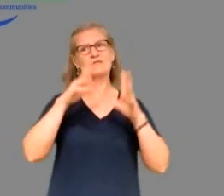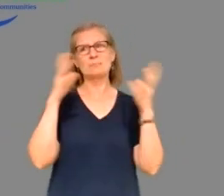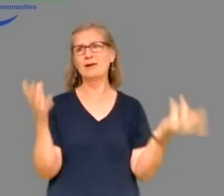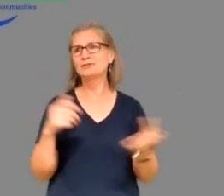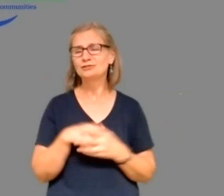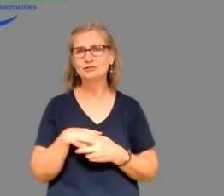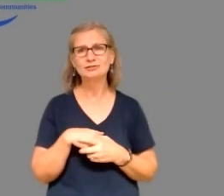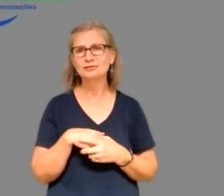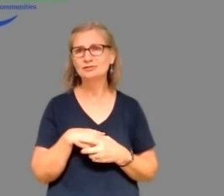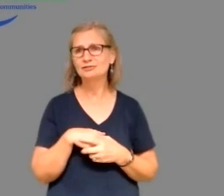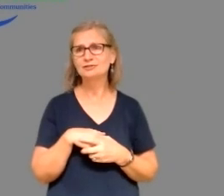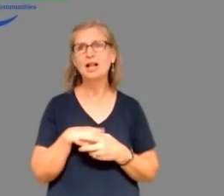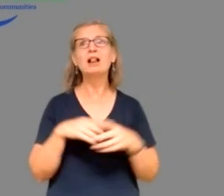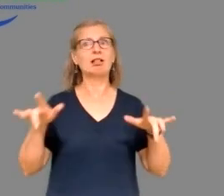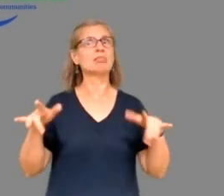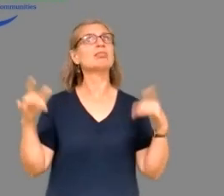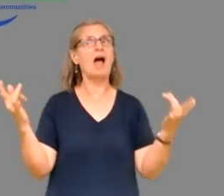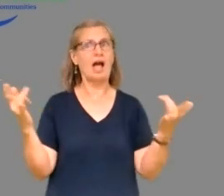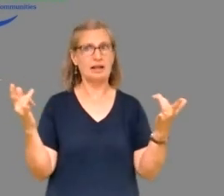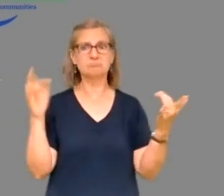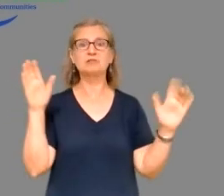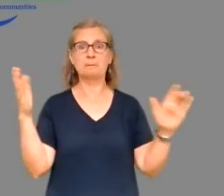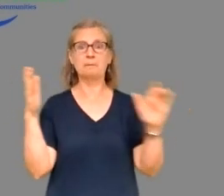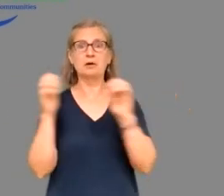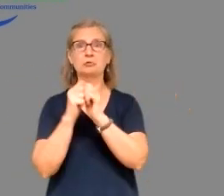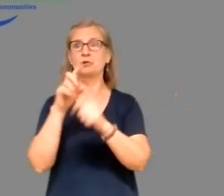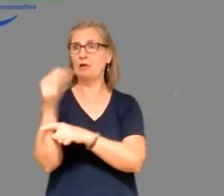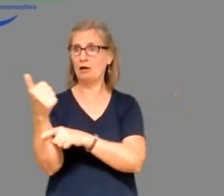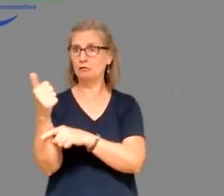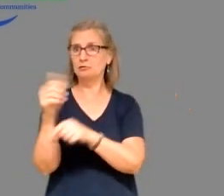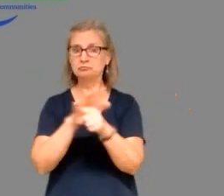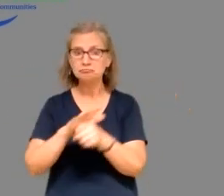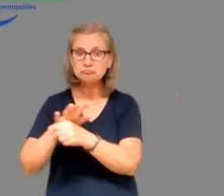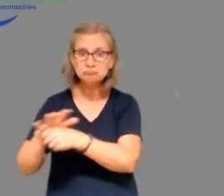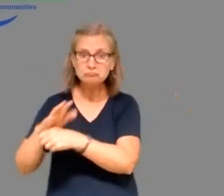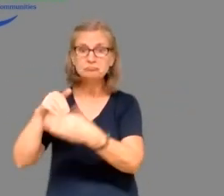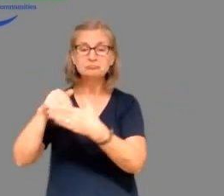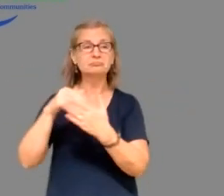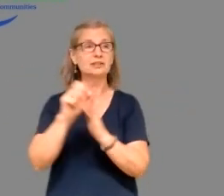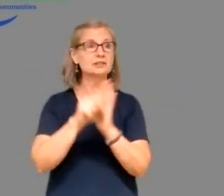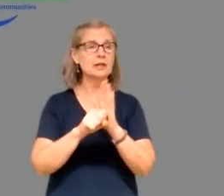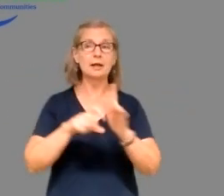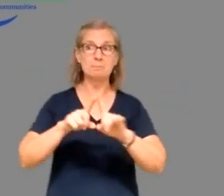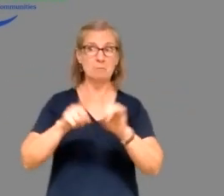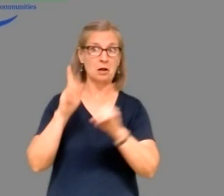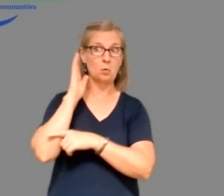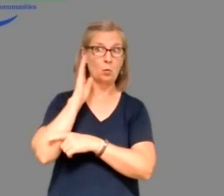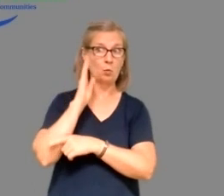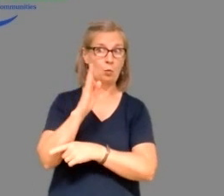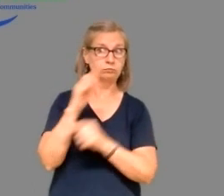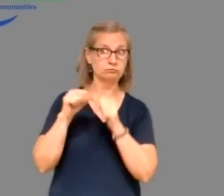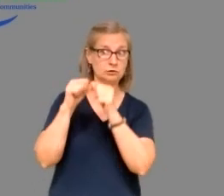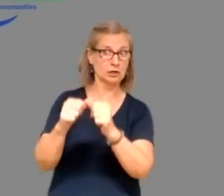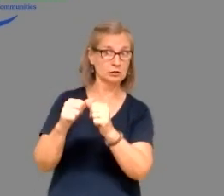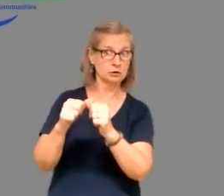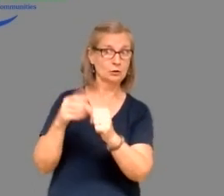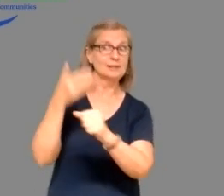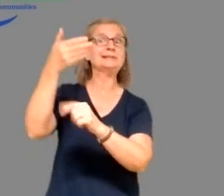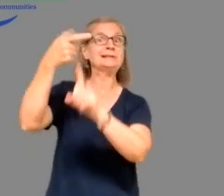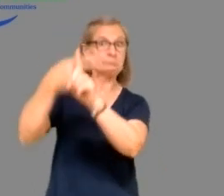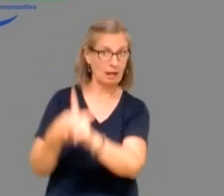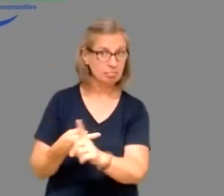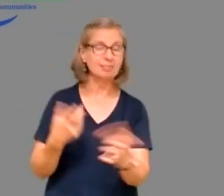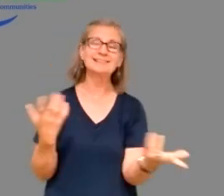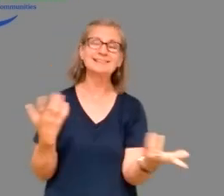But to expect that is going to remain consistent in a month, that is a